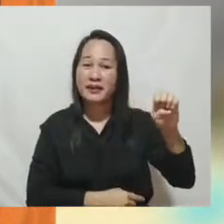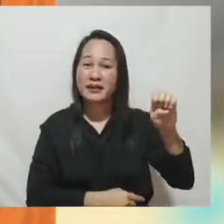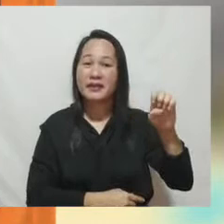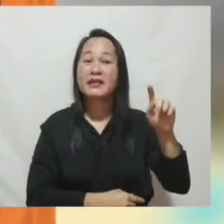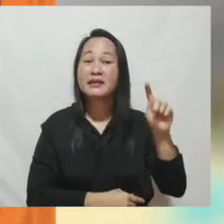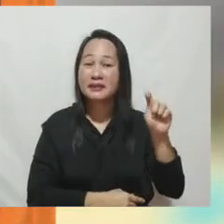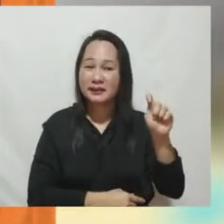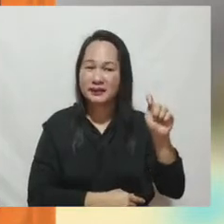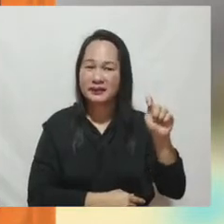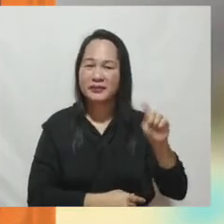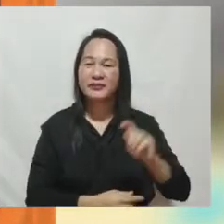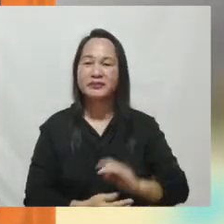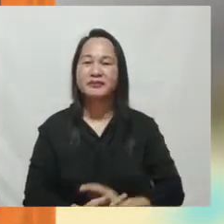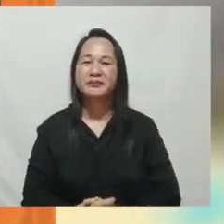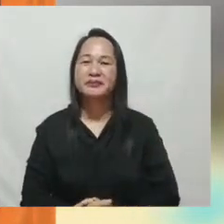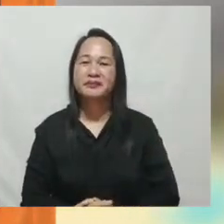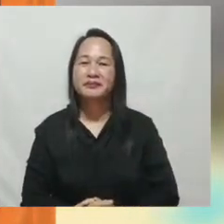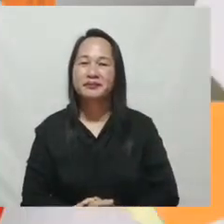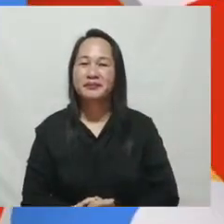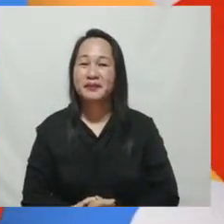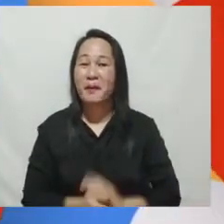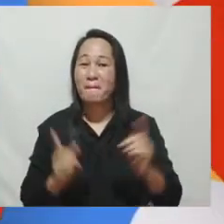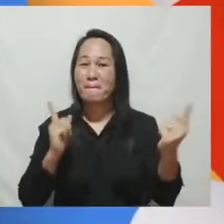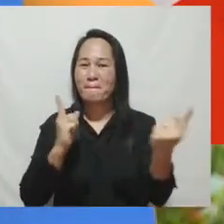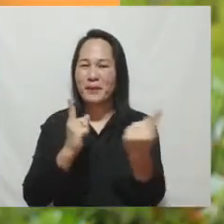M-E-E-T. Meet.